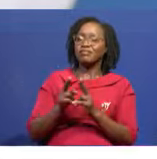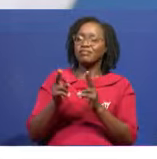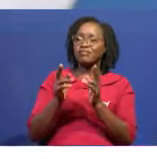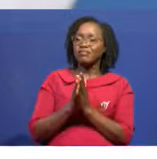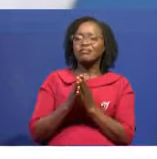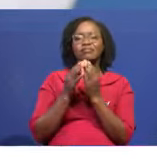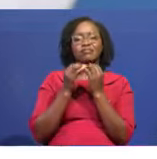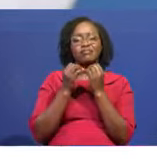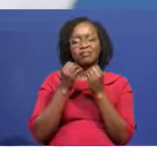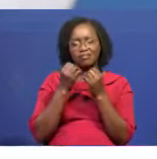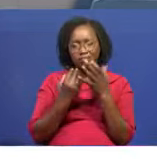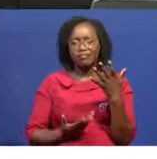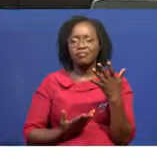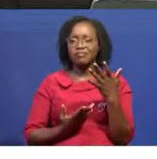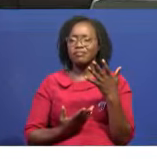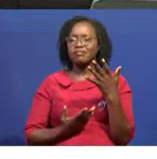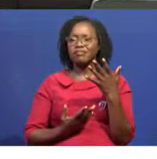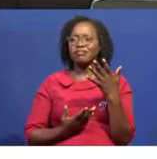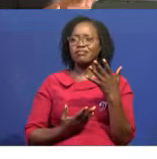of,